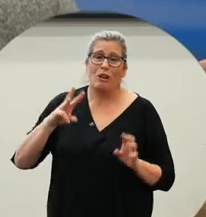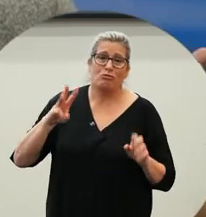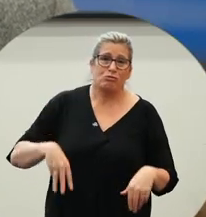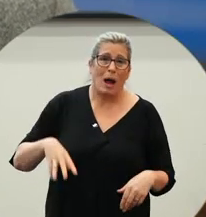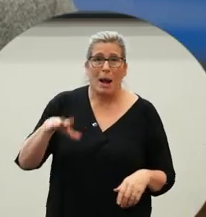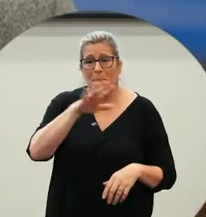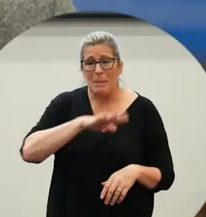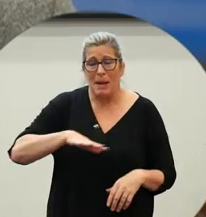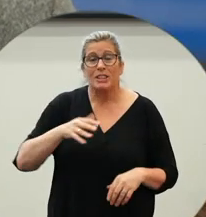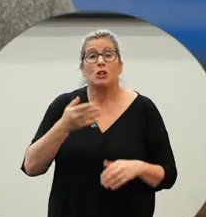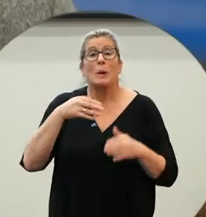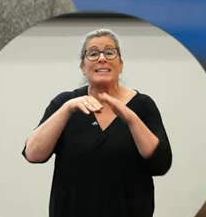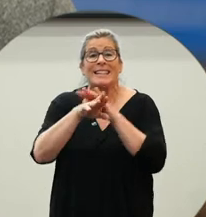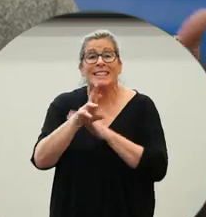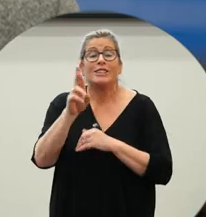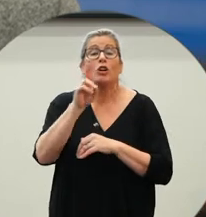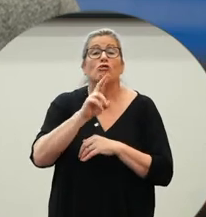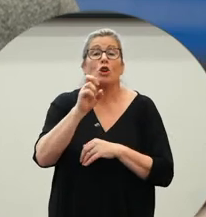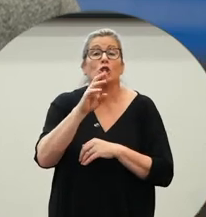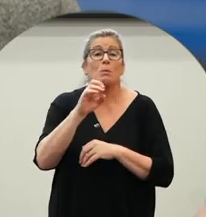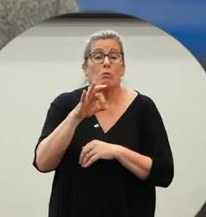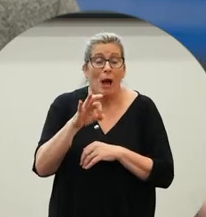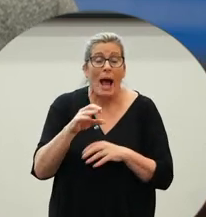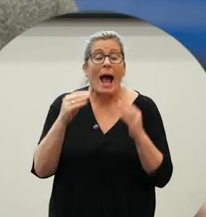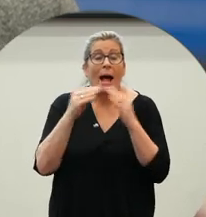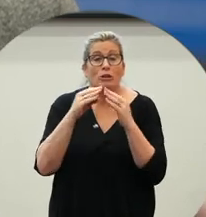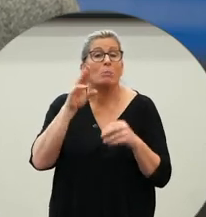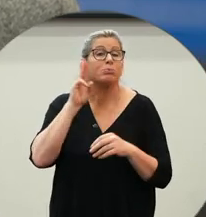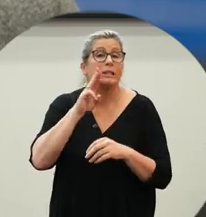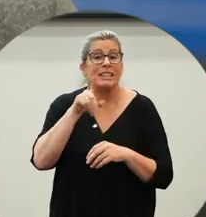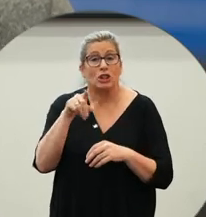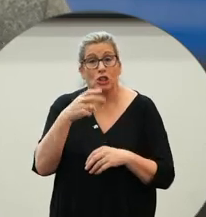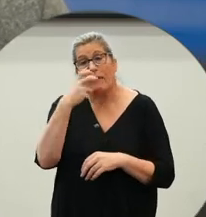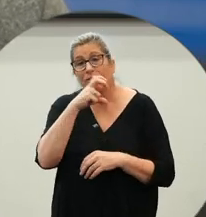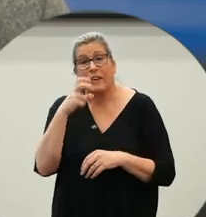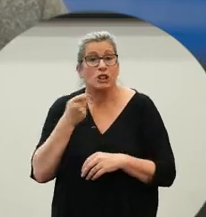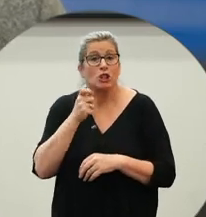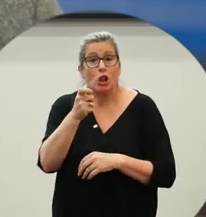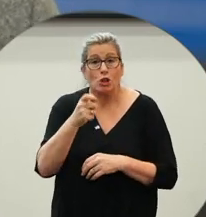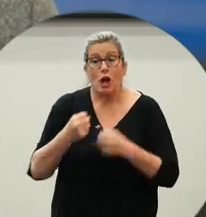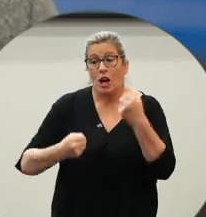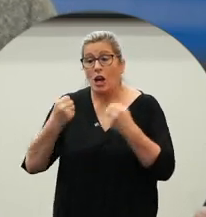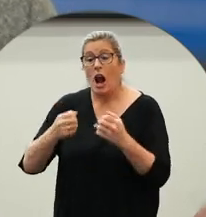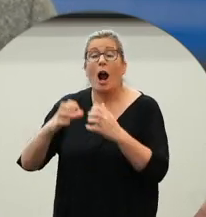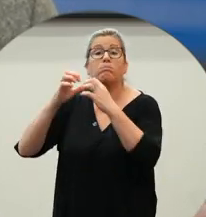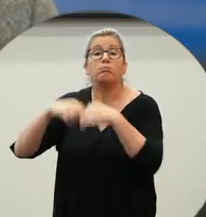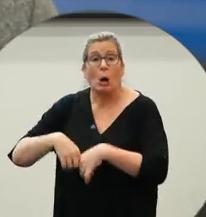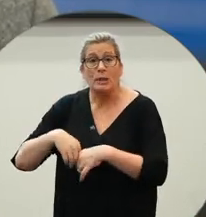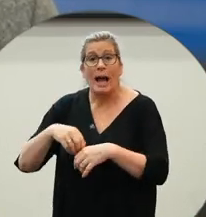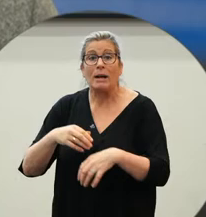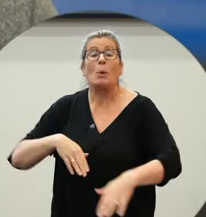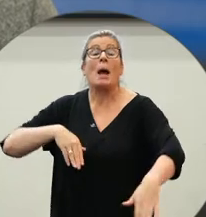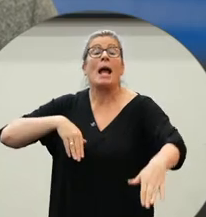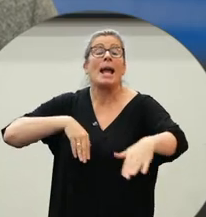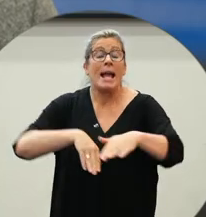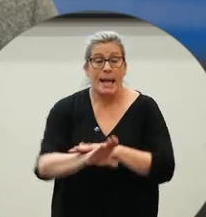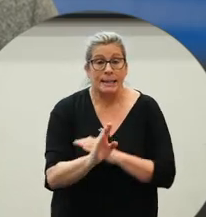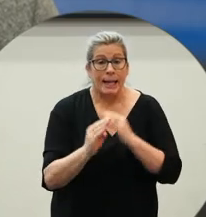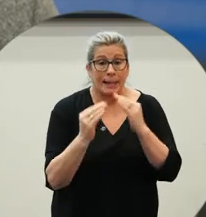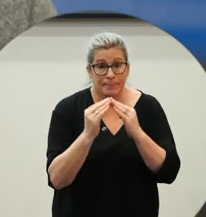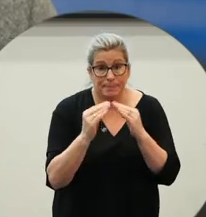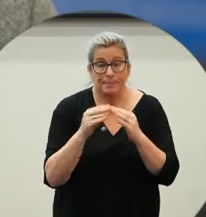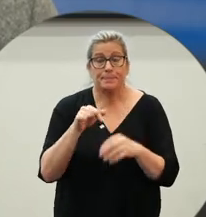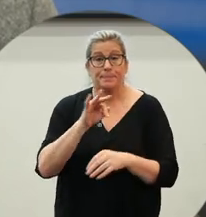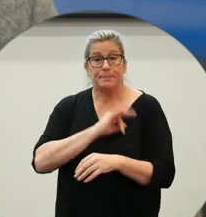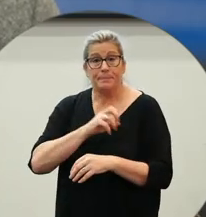she went into Rusborough House pretending to be a French tourist whose car had broken down. And then once she was inside the door, herself,